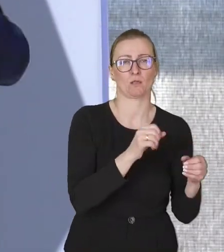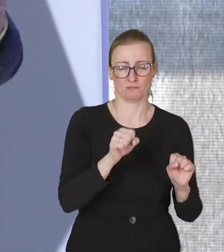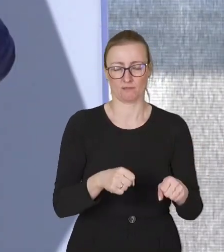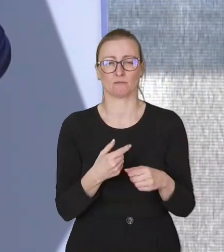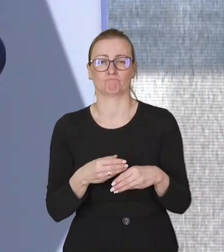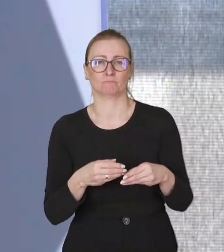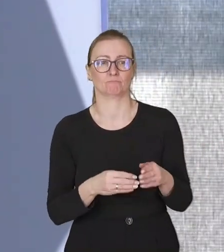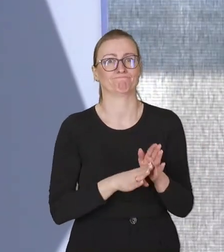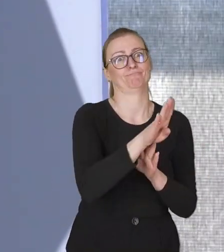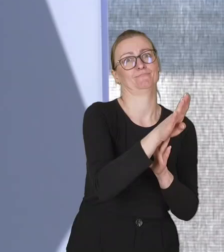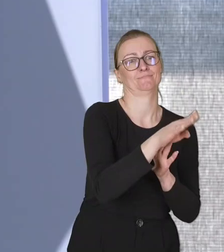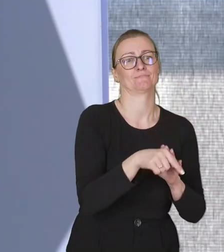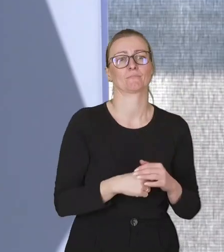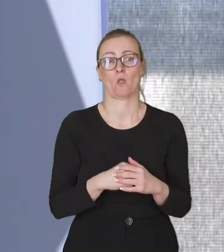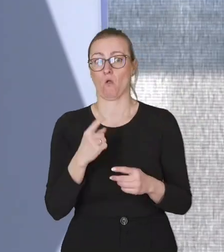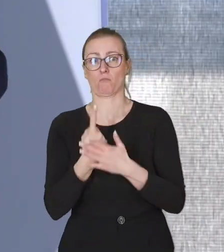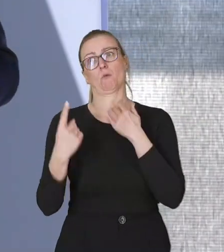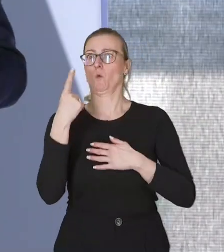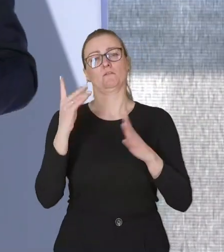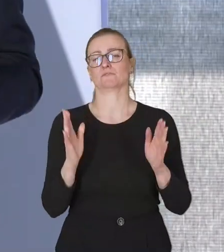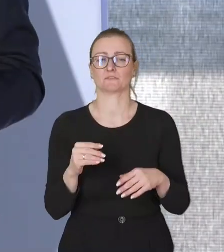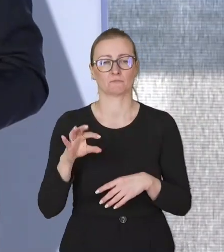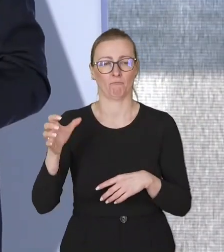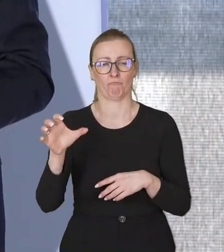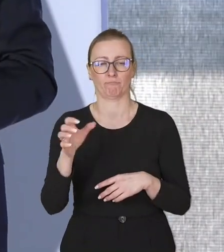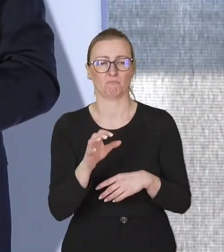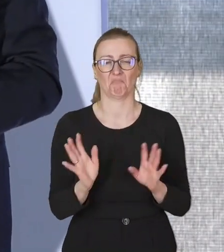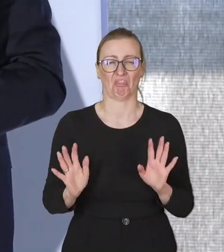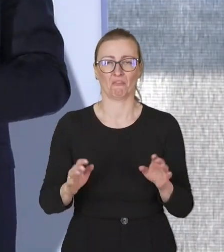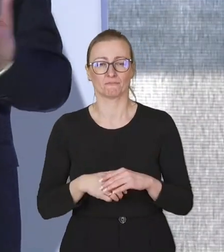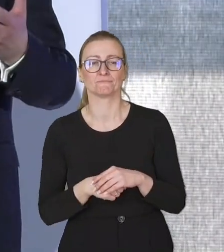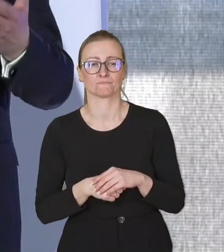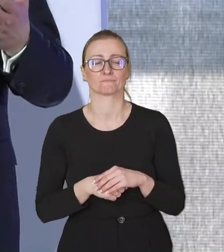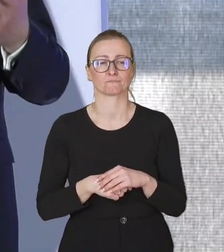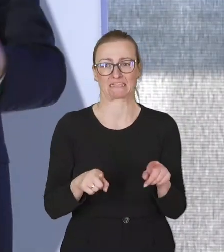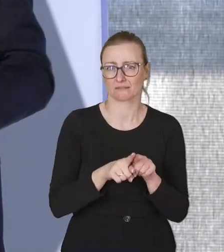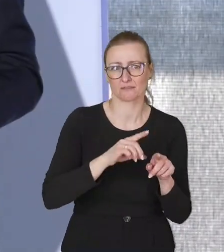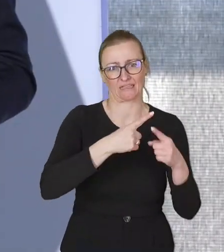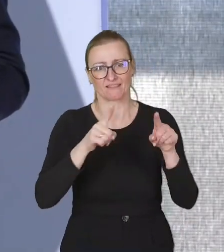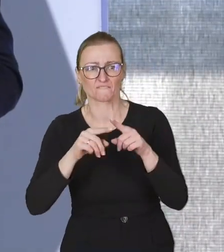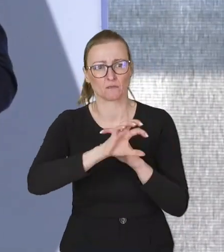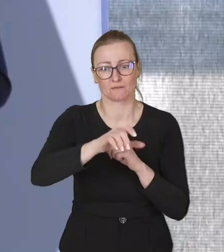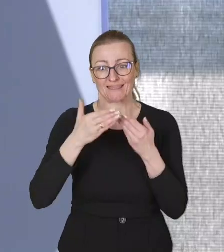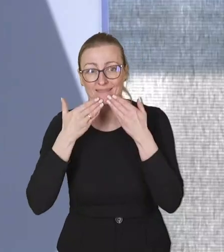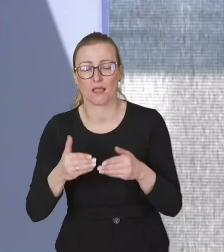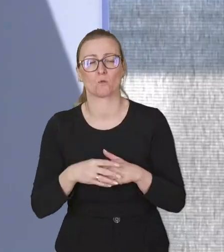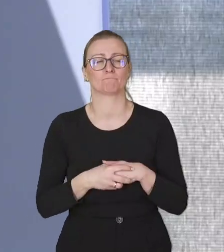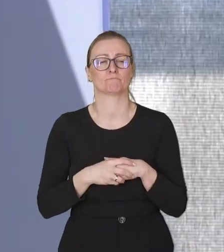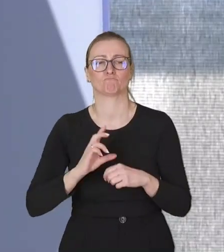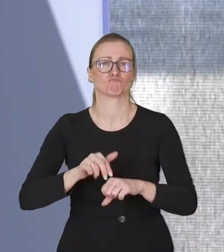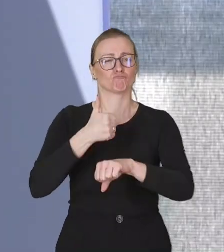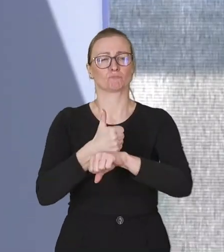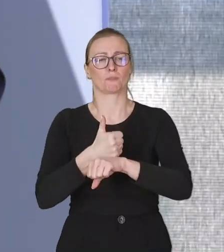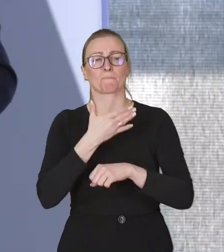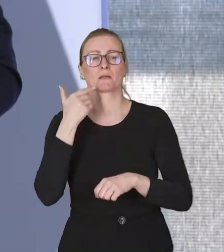of the continent, to create global leaders. That's what we need, and we should start this probably from the